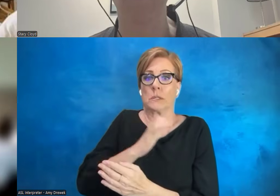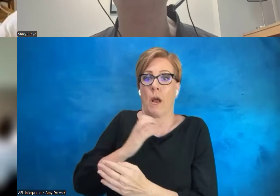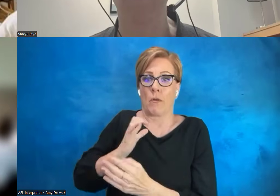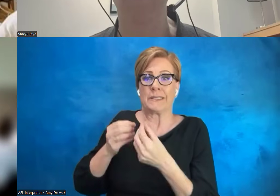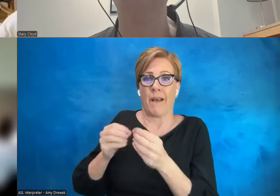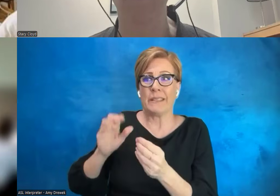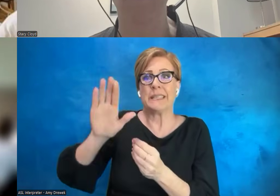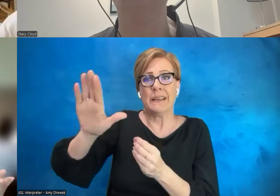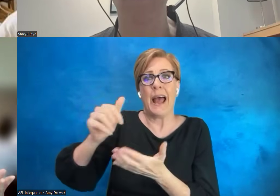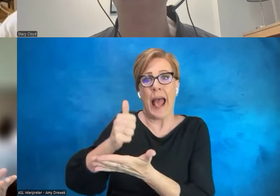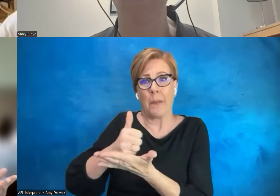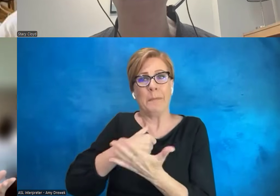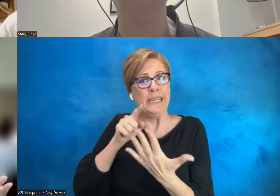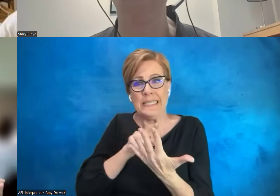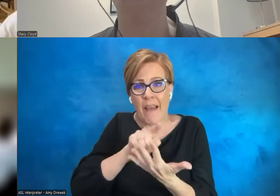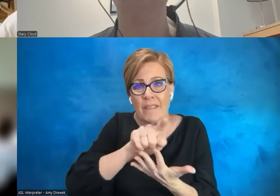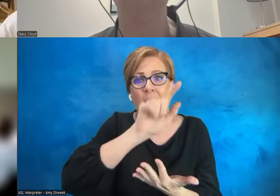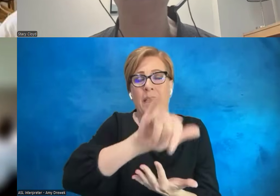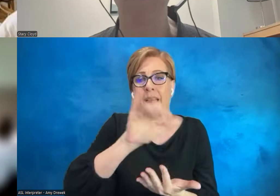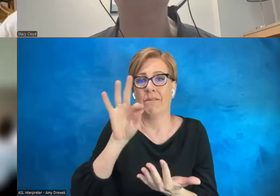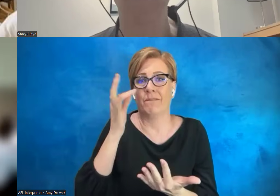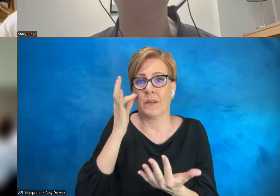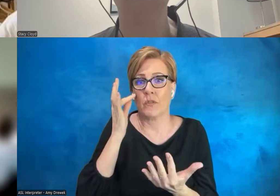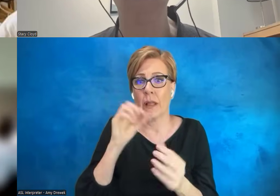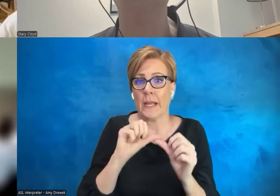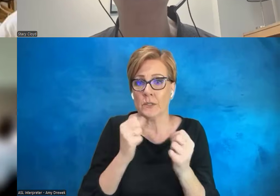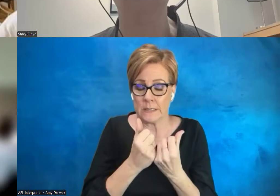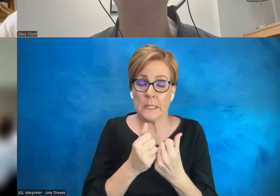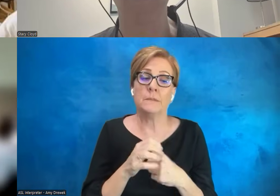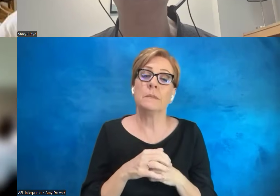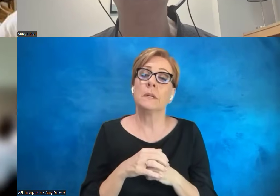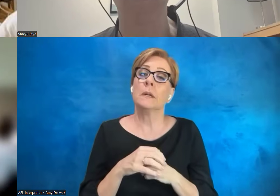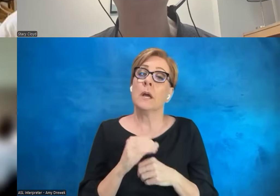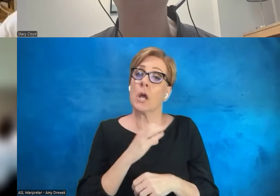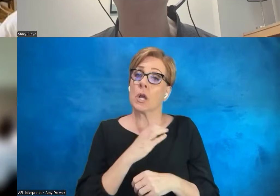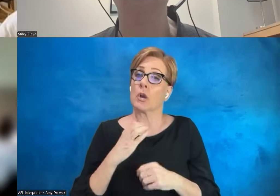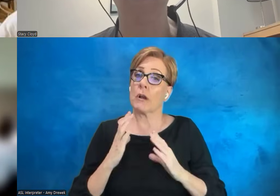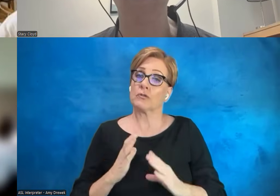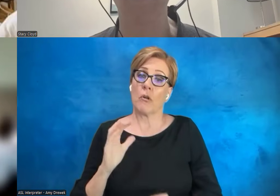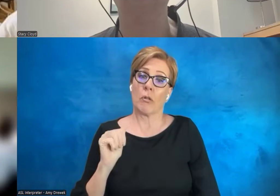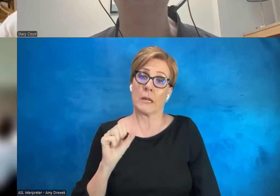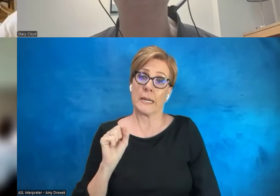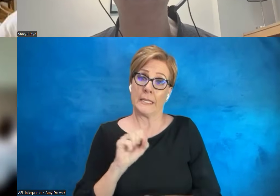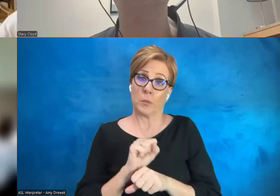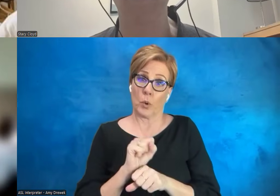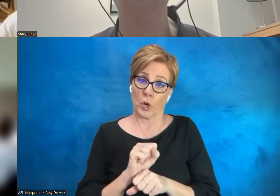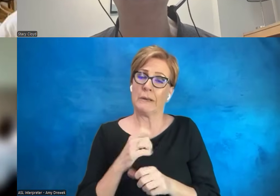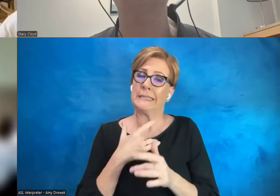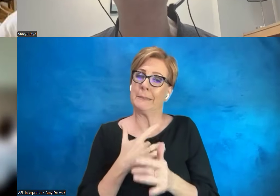issue. And as such, congressional casework is fairly strong,